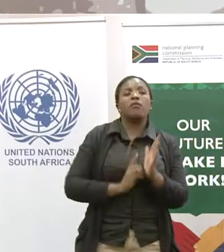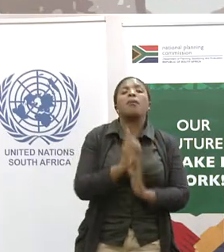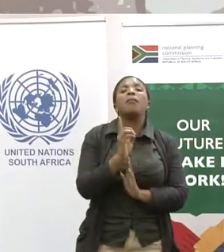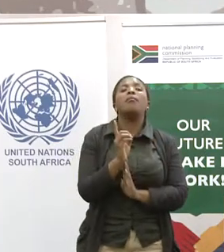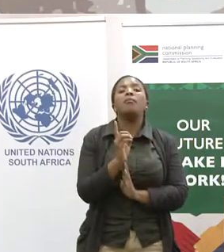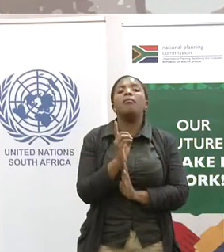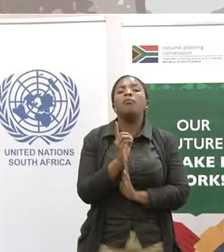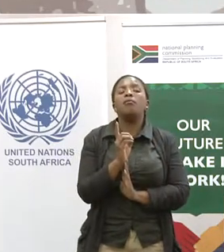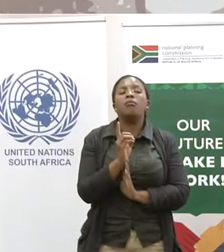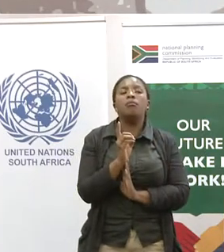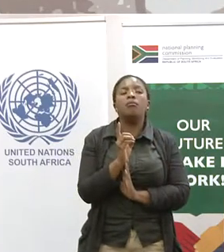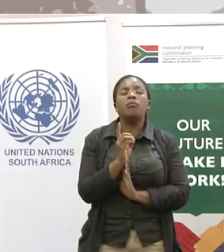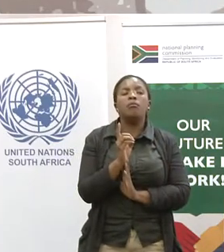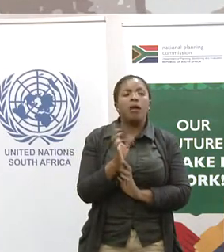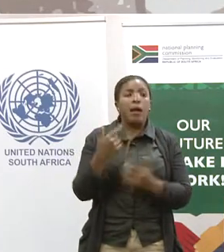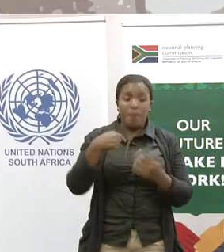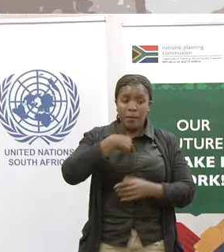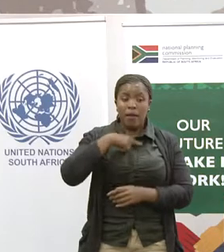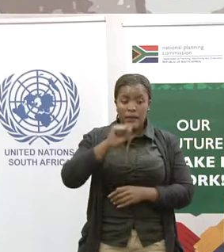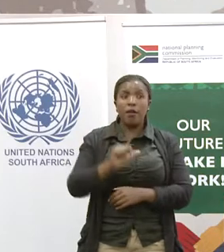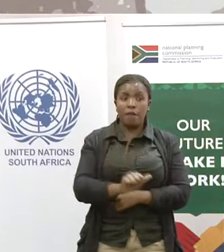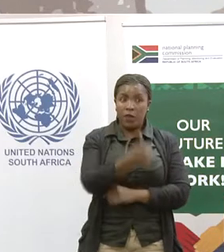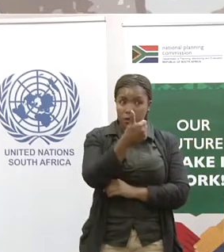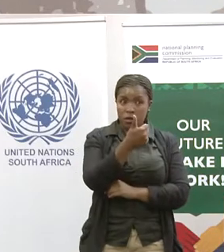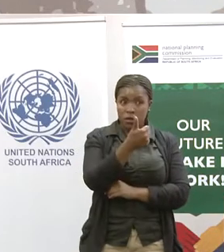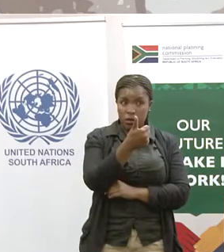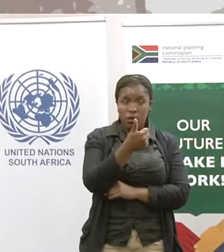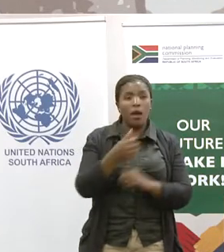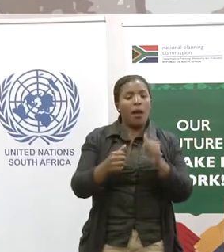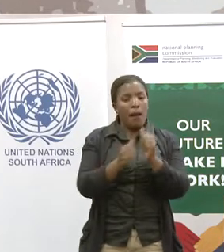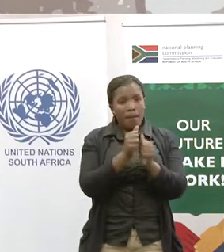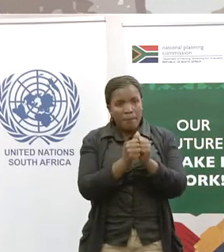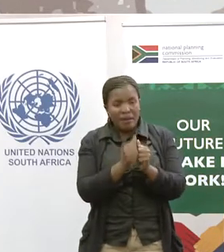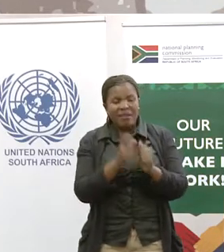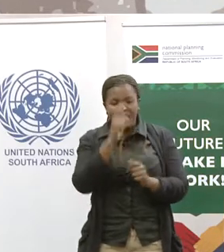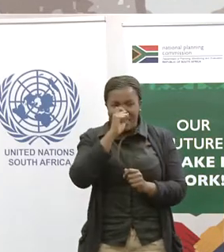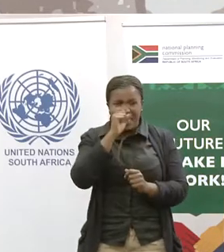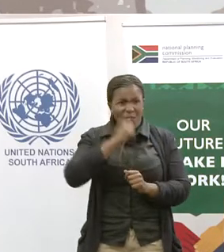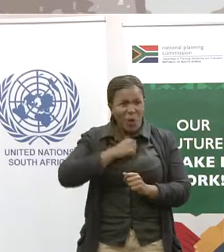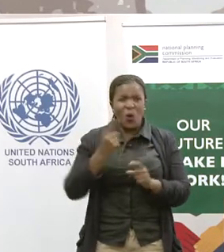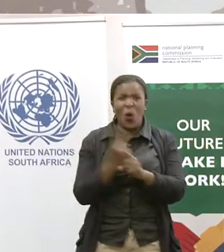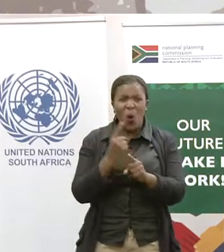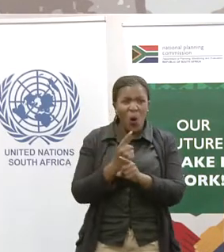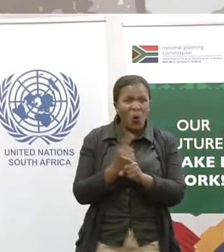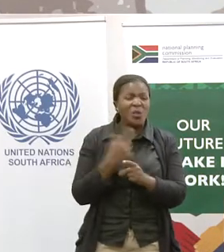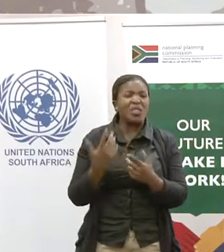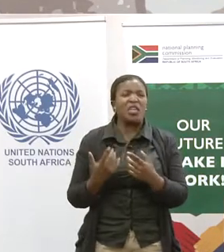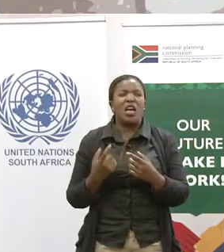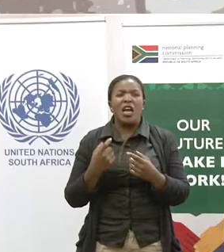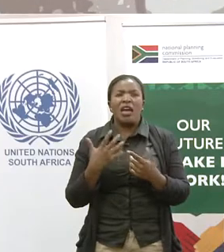sense that even though I'm the eldest, my brothers and sisters would complain about who is going to look after